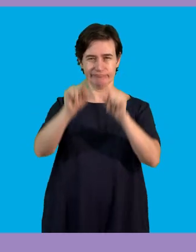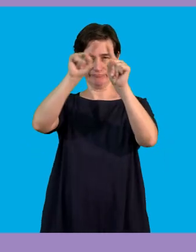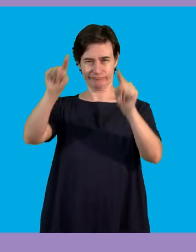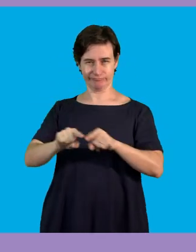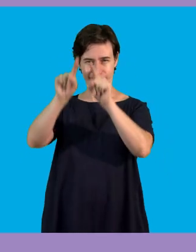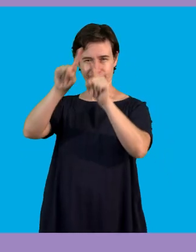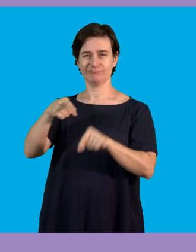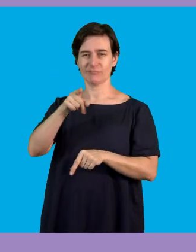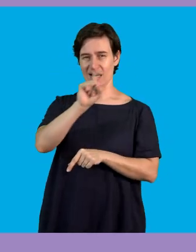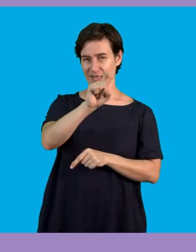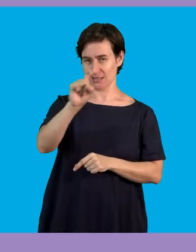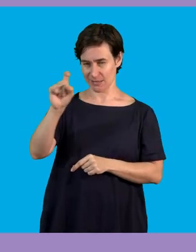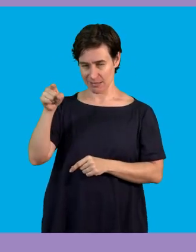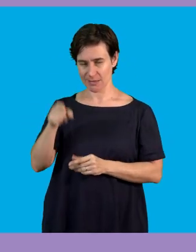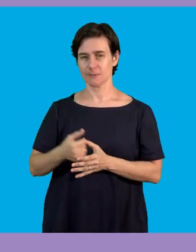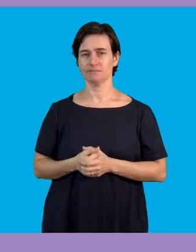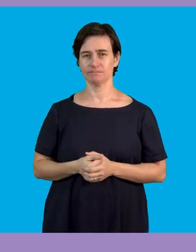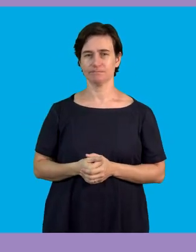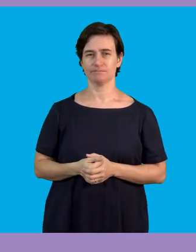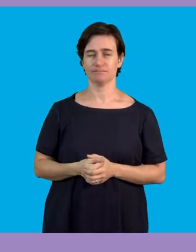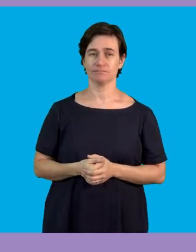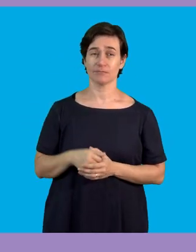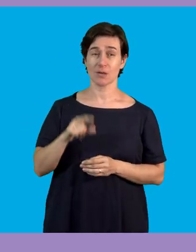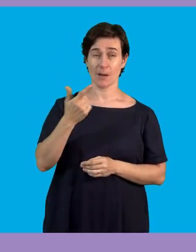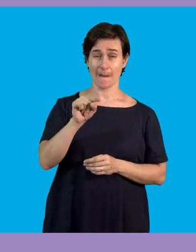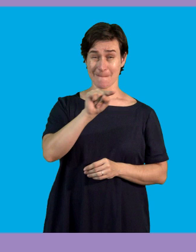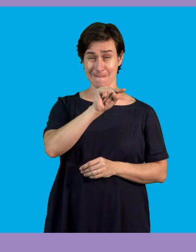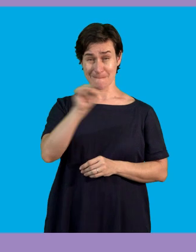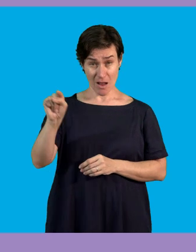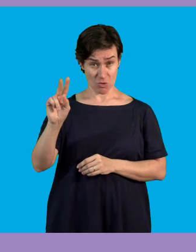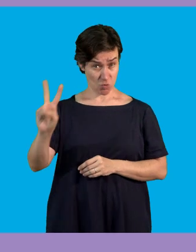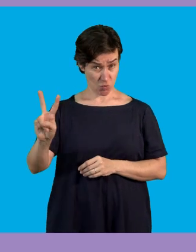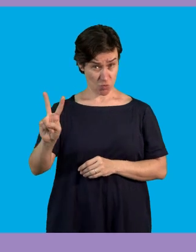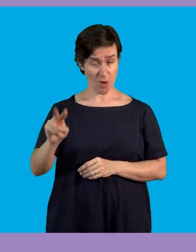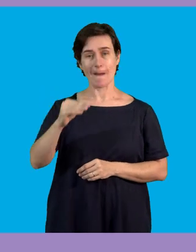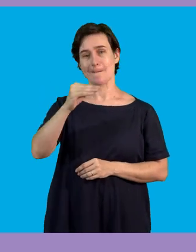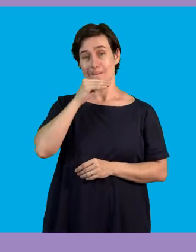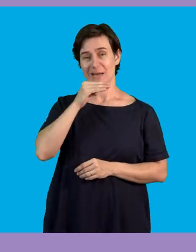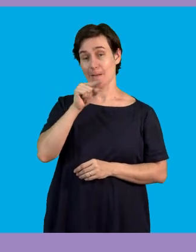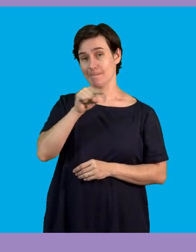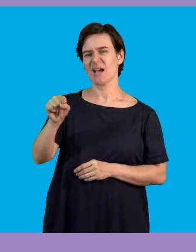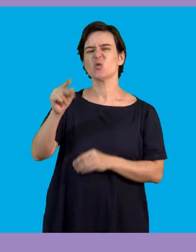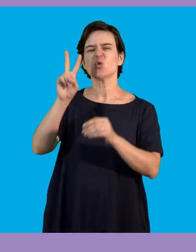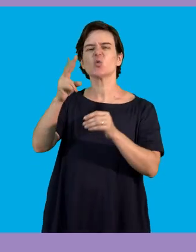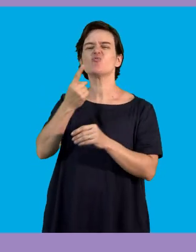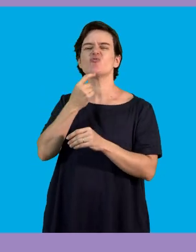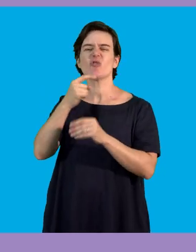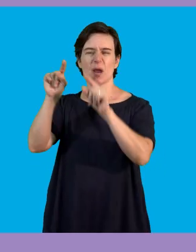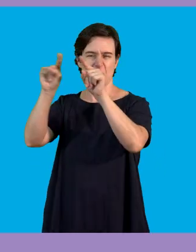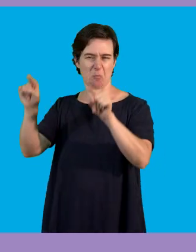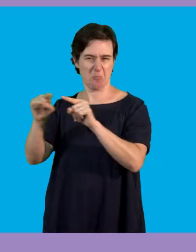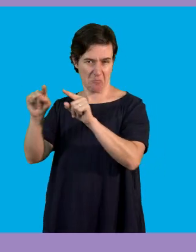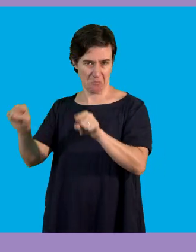that have x. And then where it says minus 2, we are going to have 2